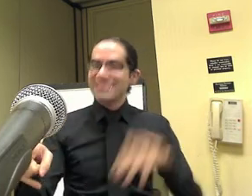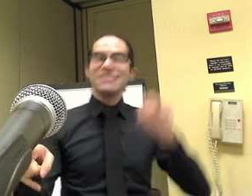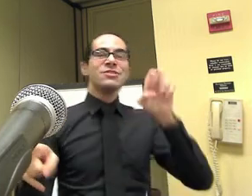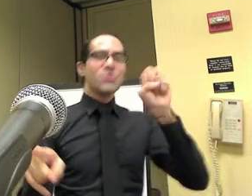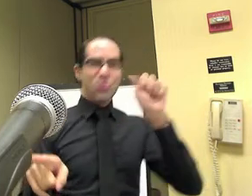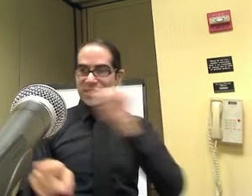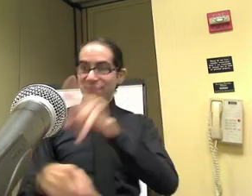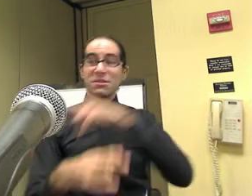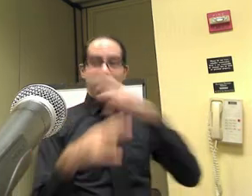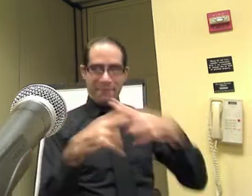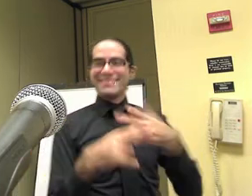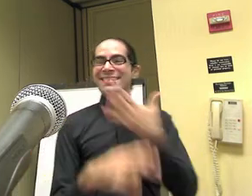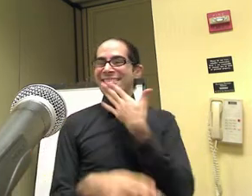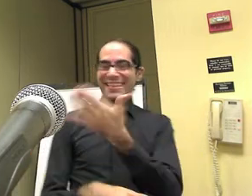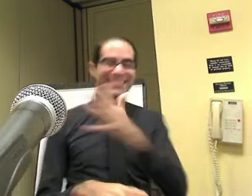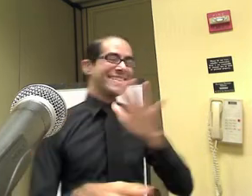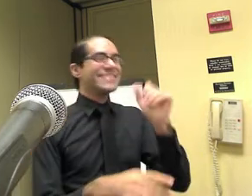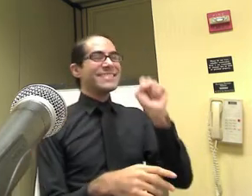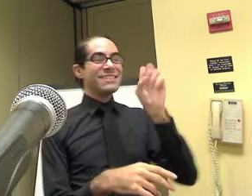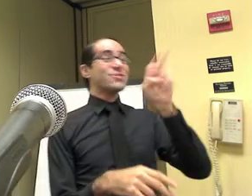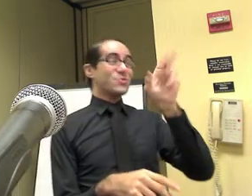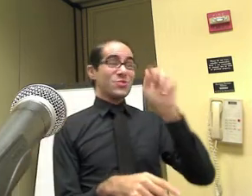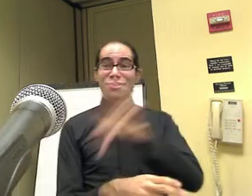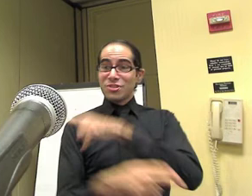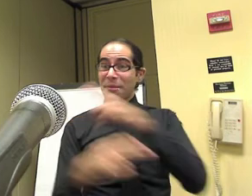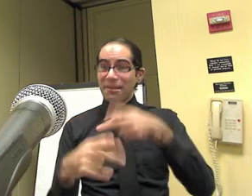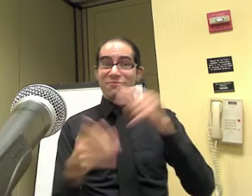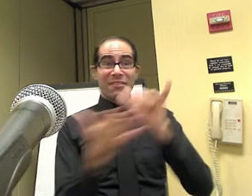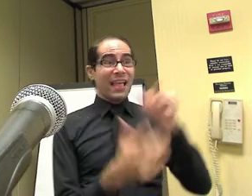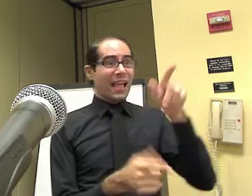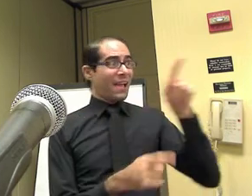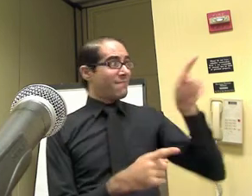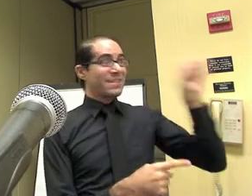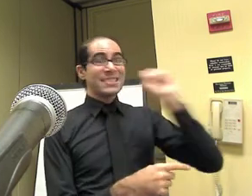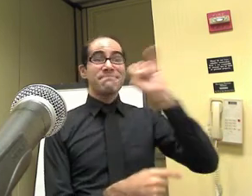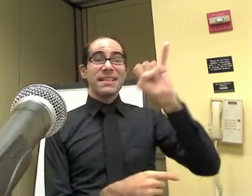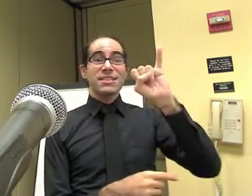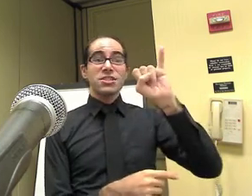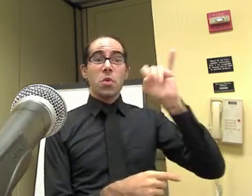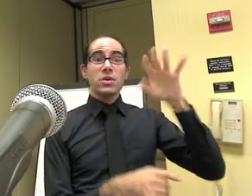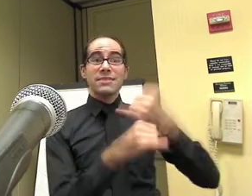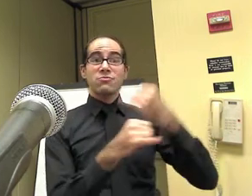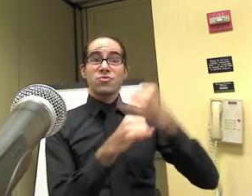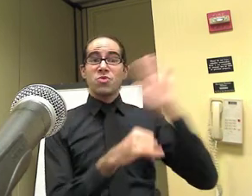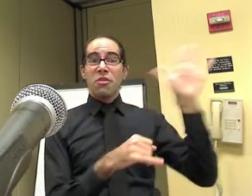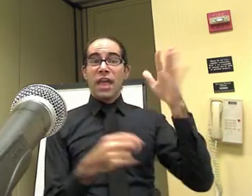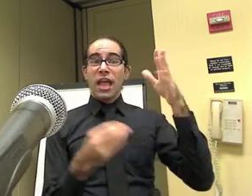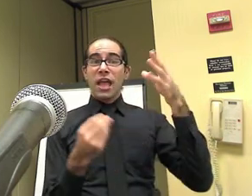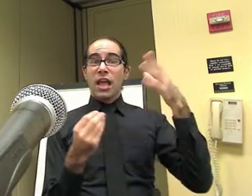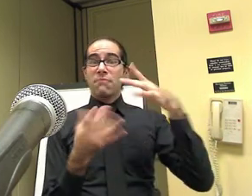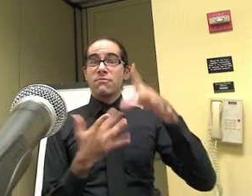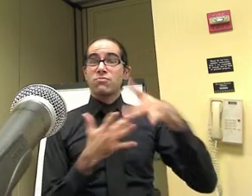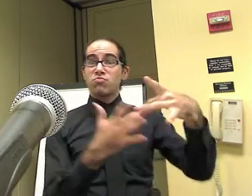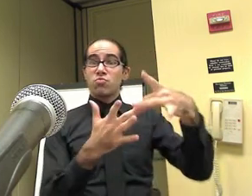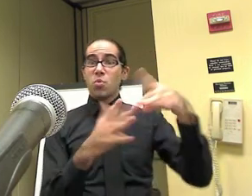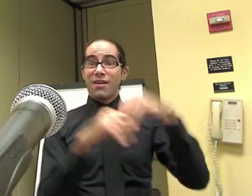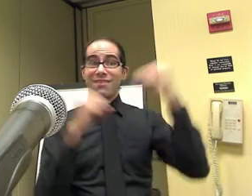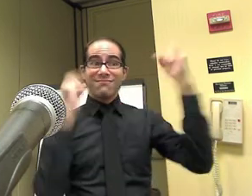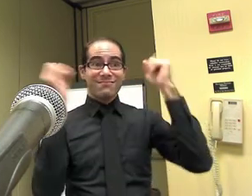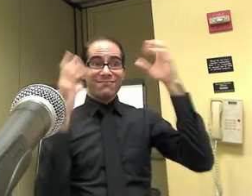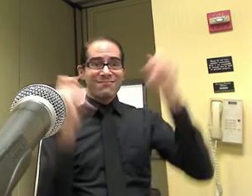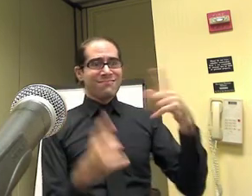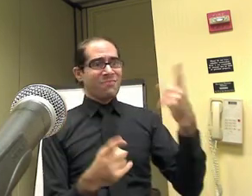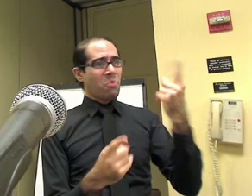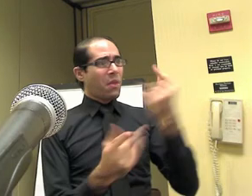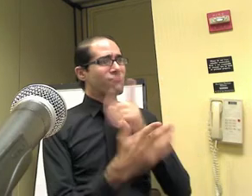your name? Susan, that's right. Thank you. So Susan was mentioning that at the Smithsonian